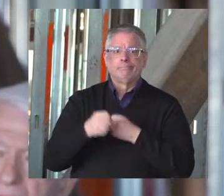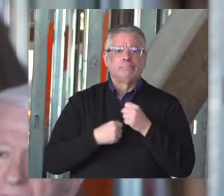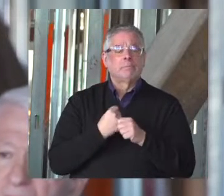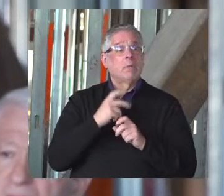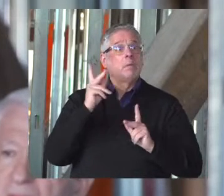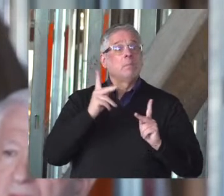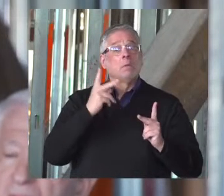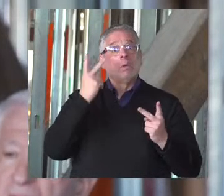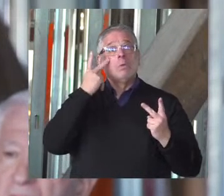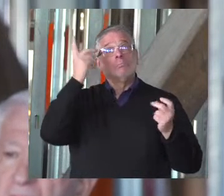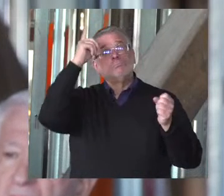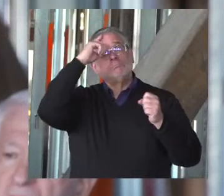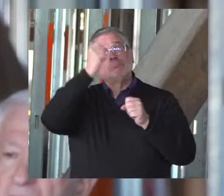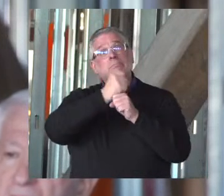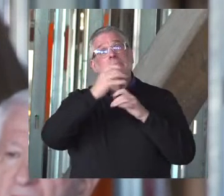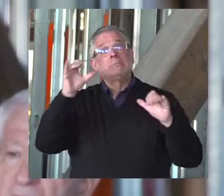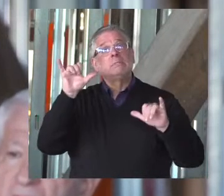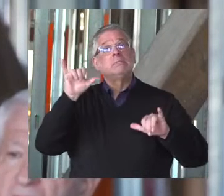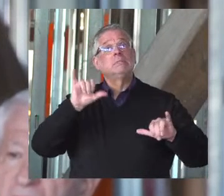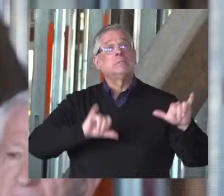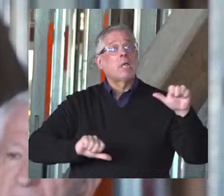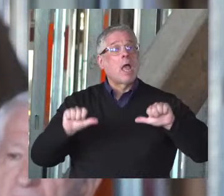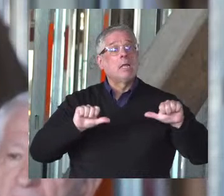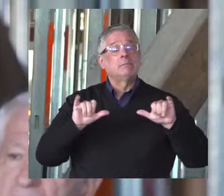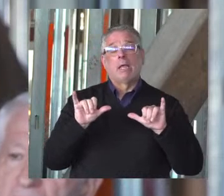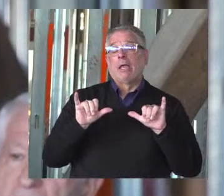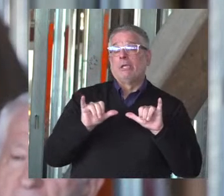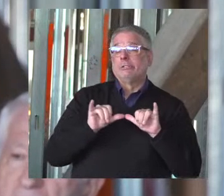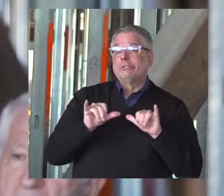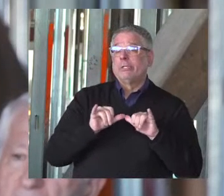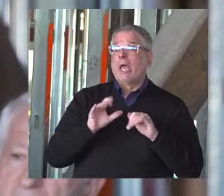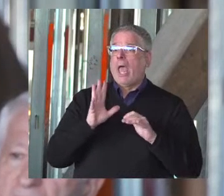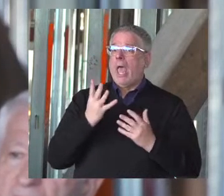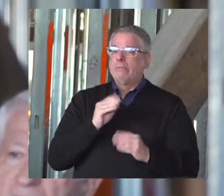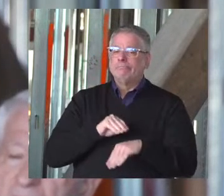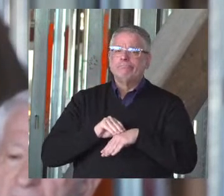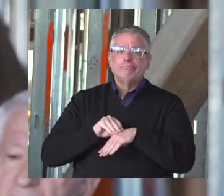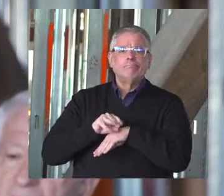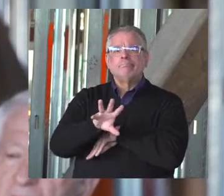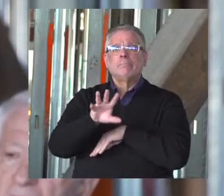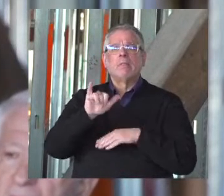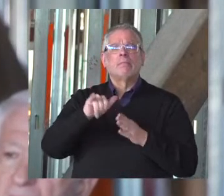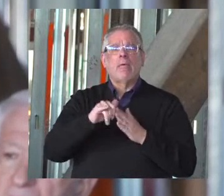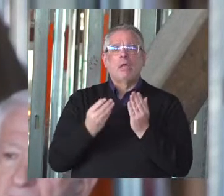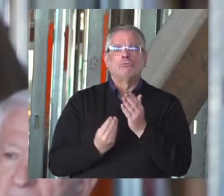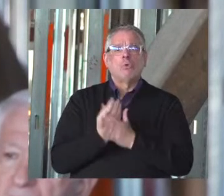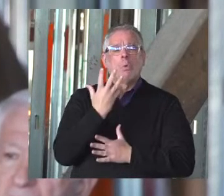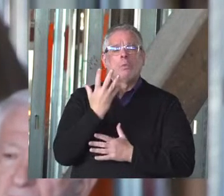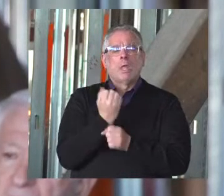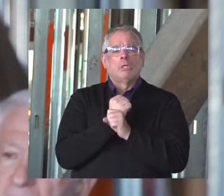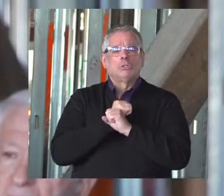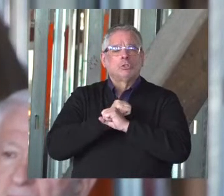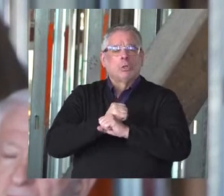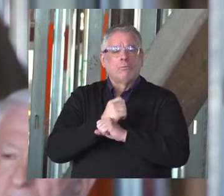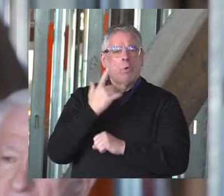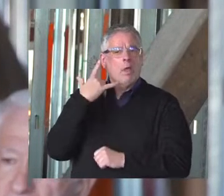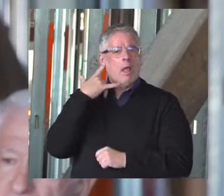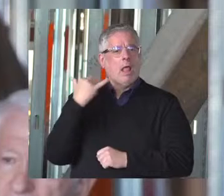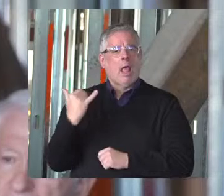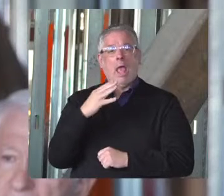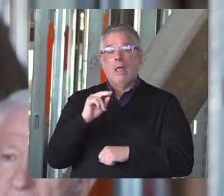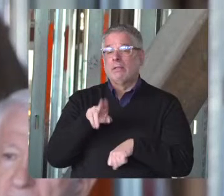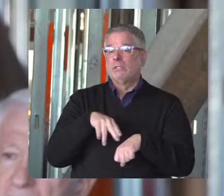vision and commitment to science and engineering and driving innovation that will provide economic growth and security for California and the